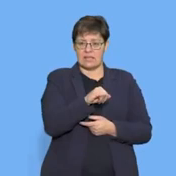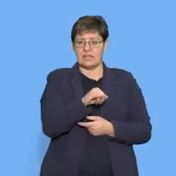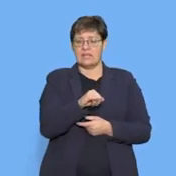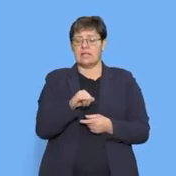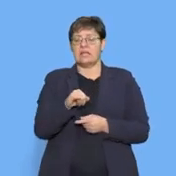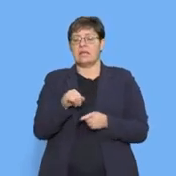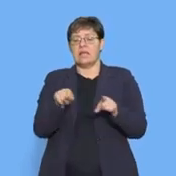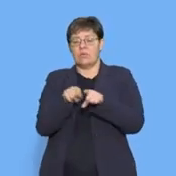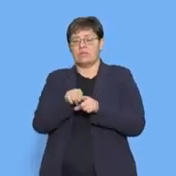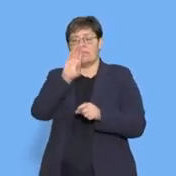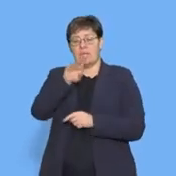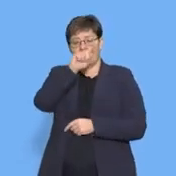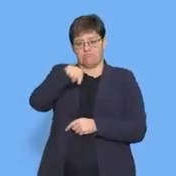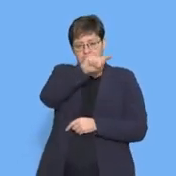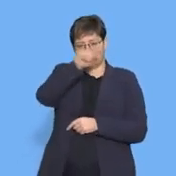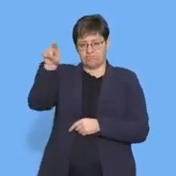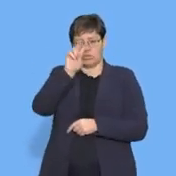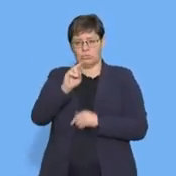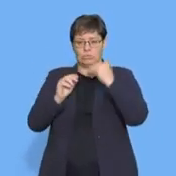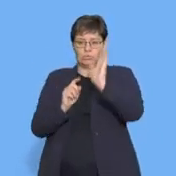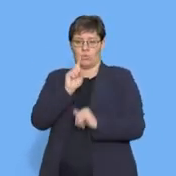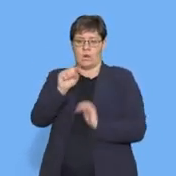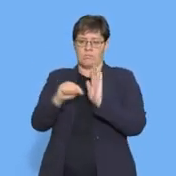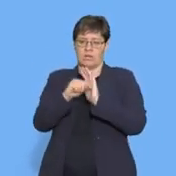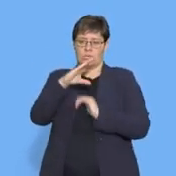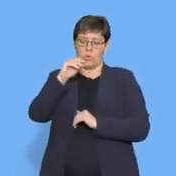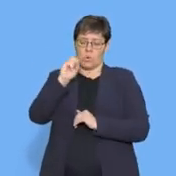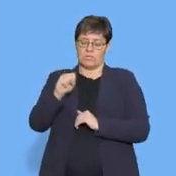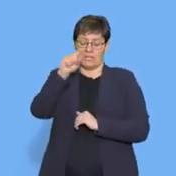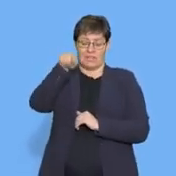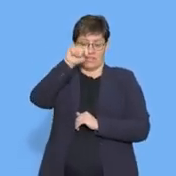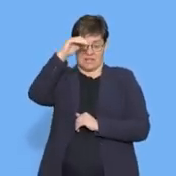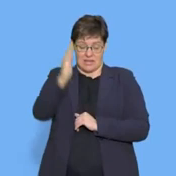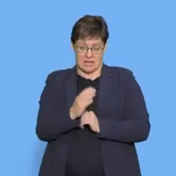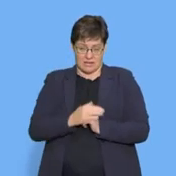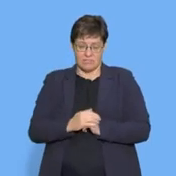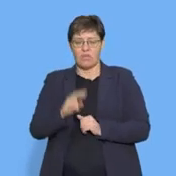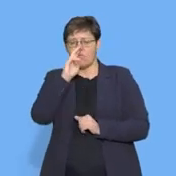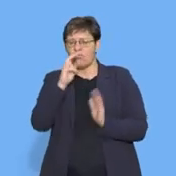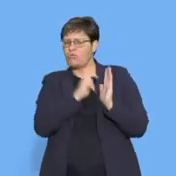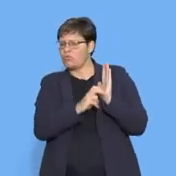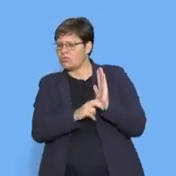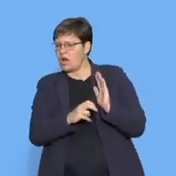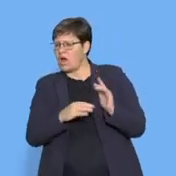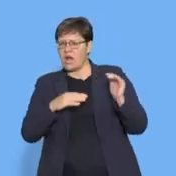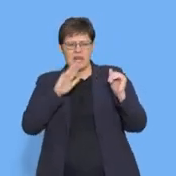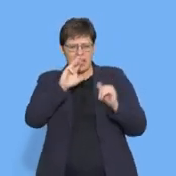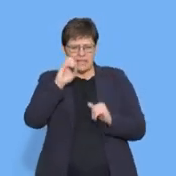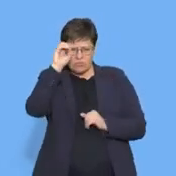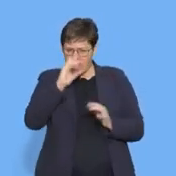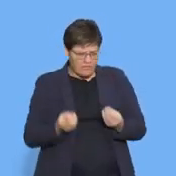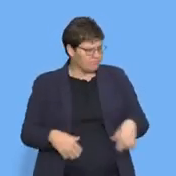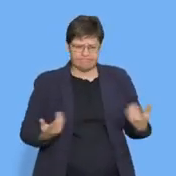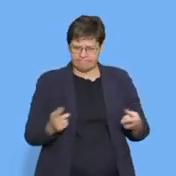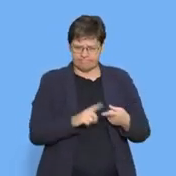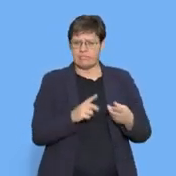some expression, this expression here. Okay, so what we have to look at again, we're going to check our rules. Is it right angled? No, it's not right angled.